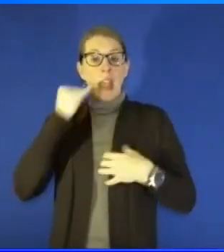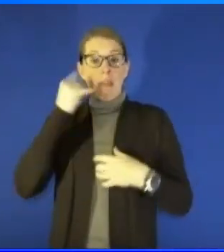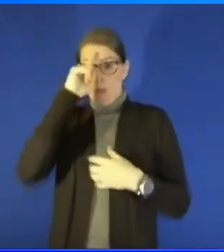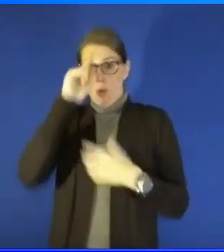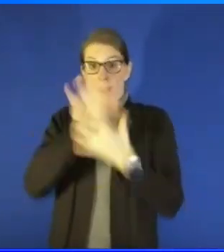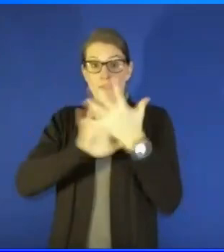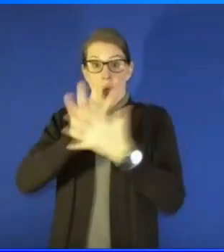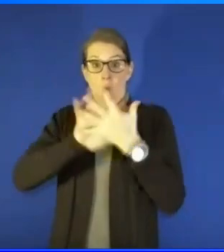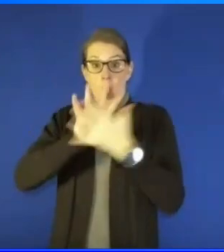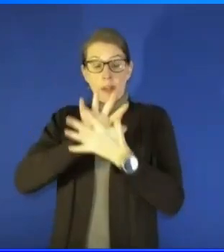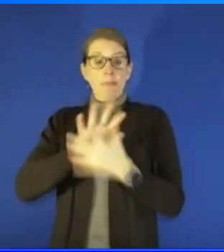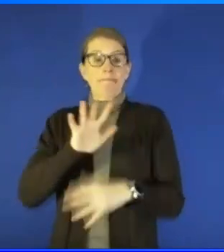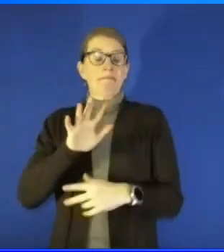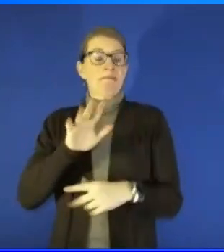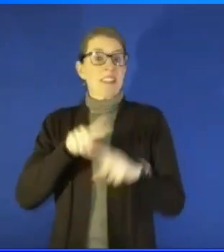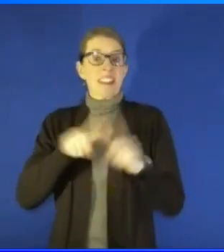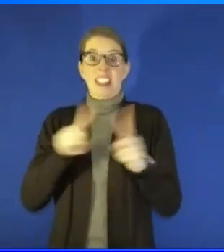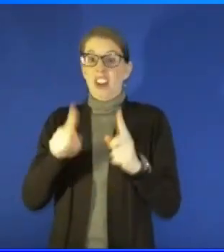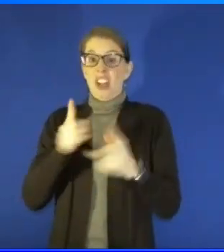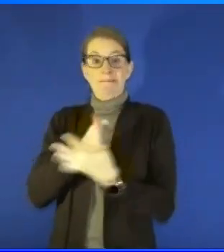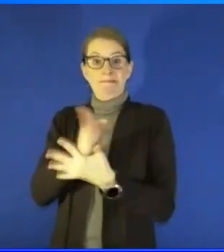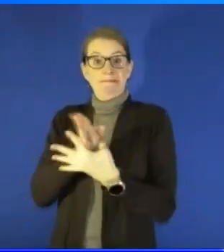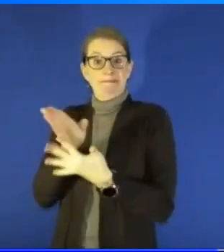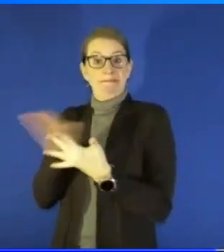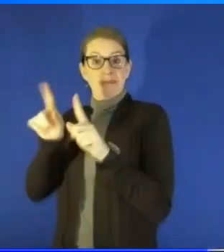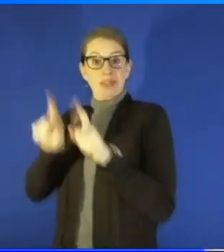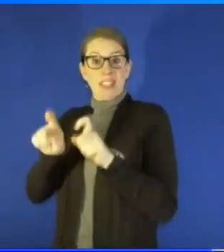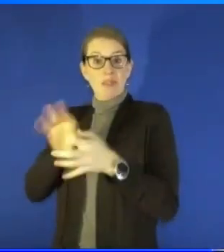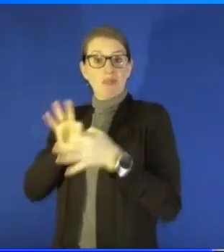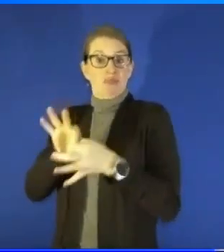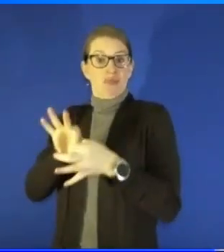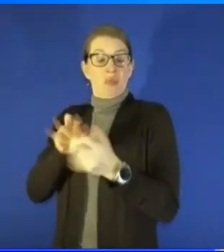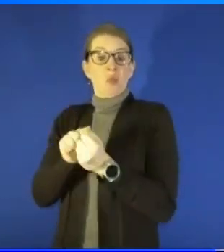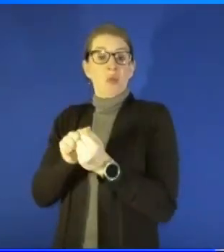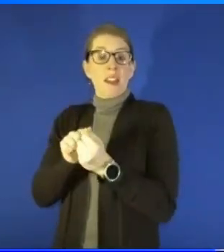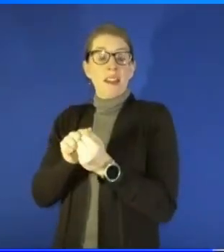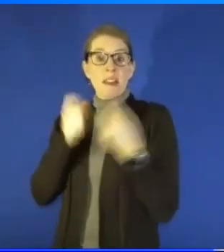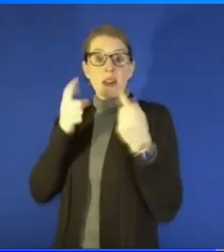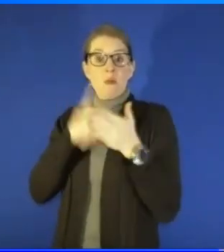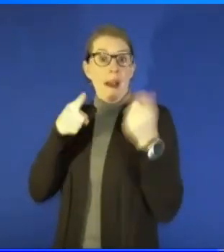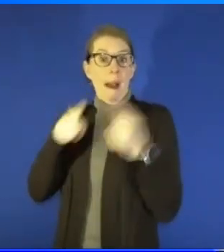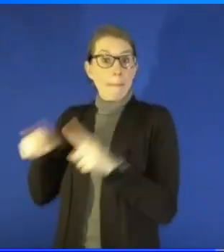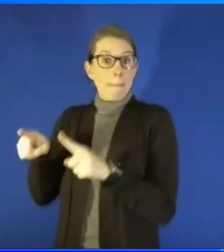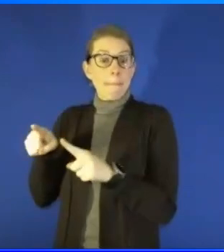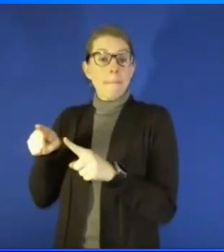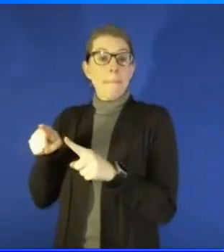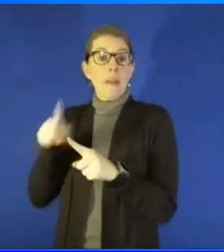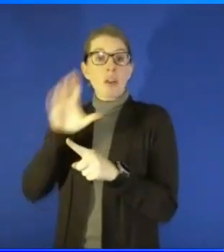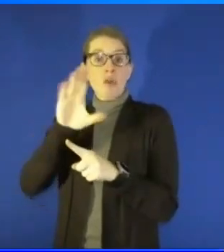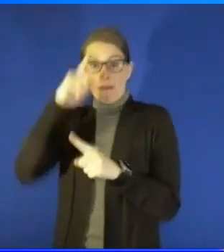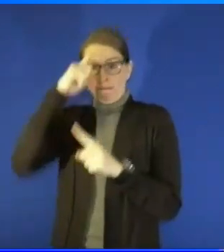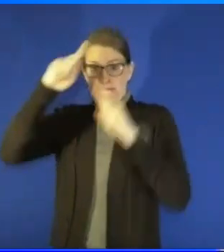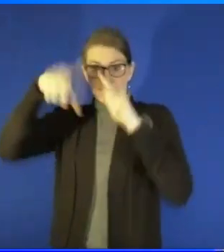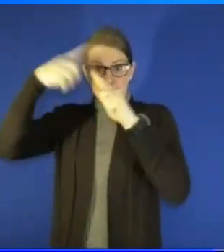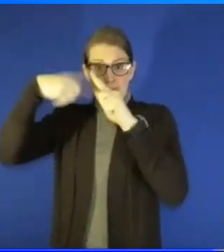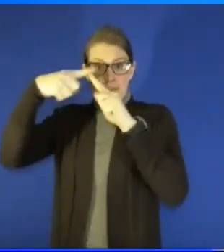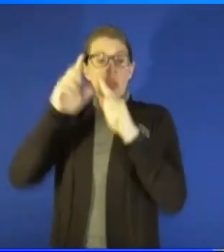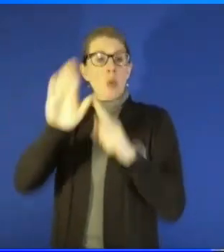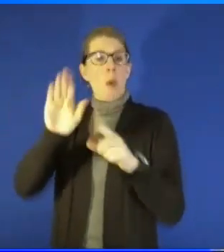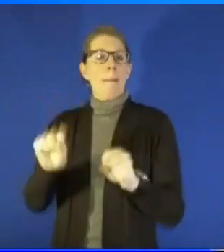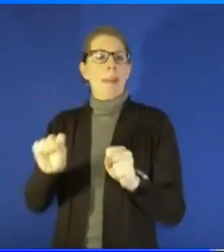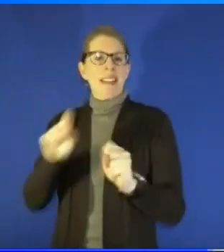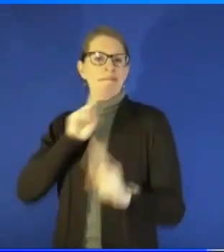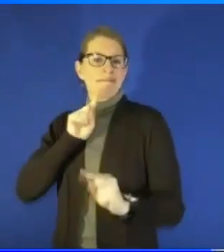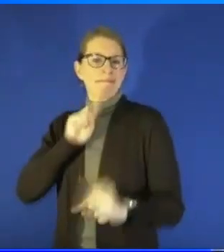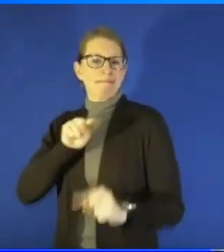nother series of tests that will be related to what's happening in terms of your cognition, your ability to perform tests, and